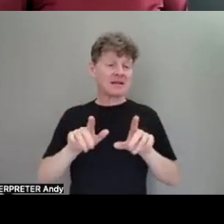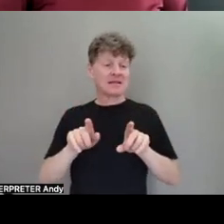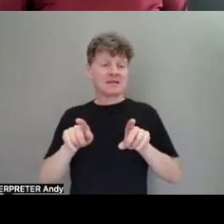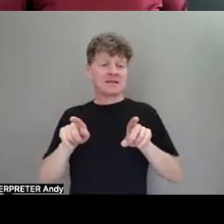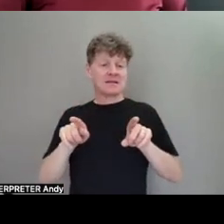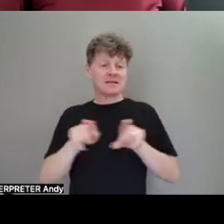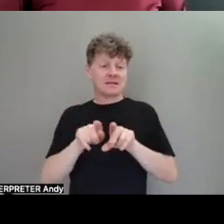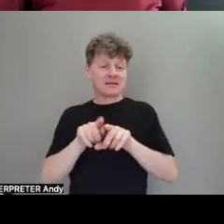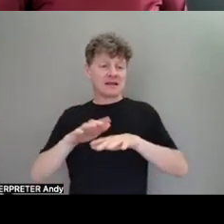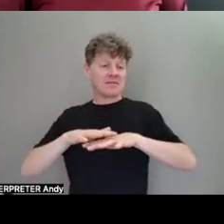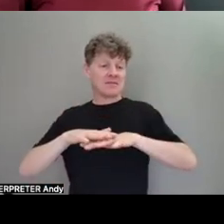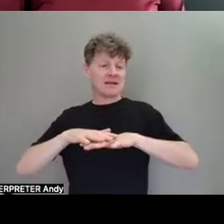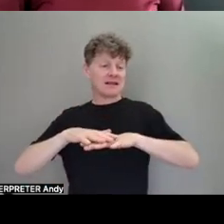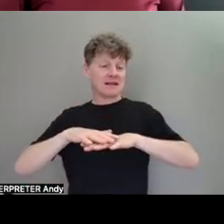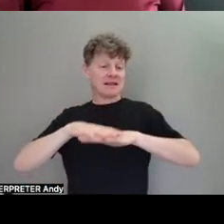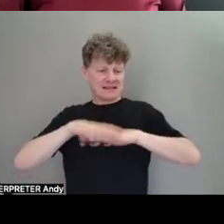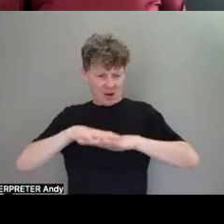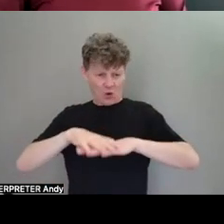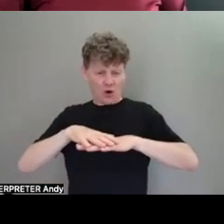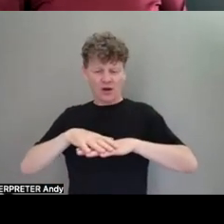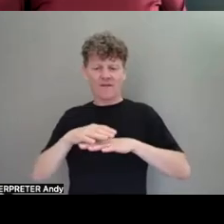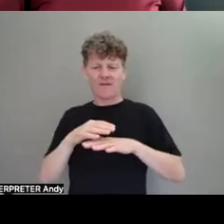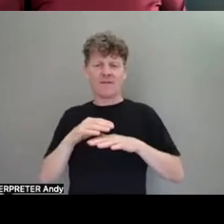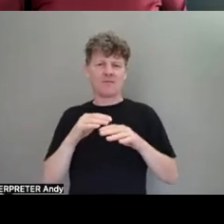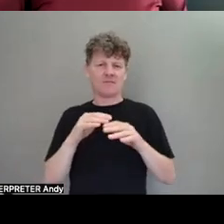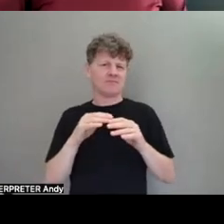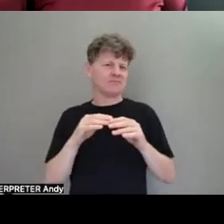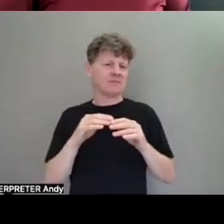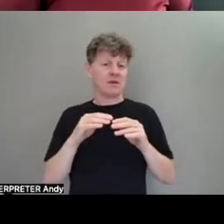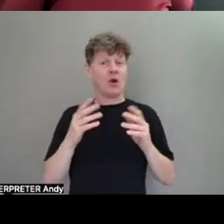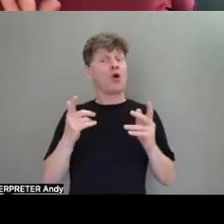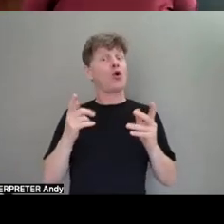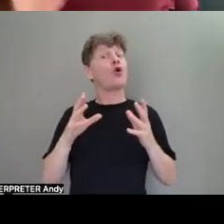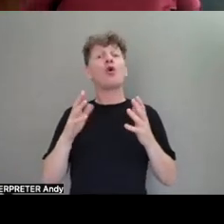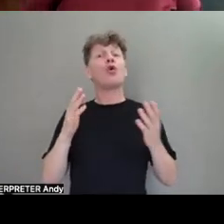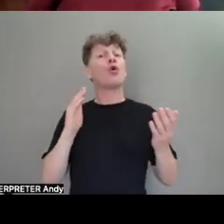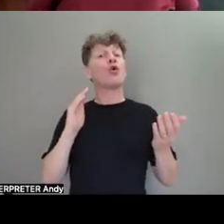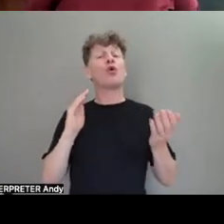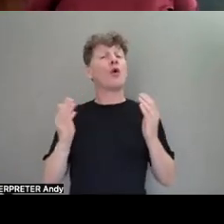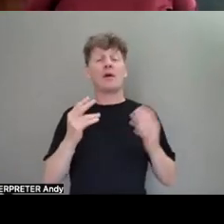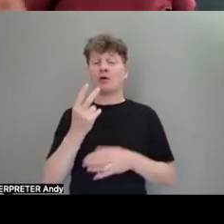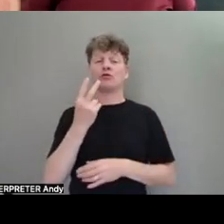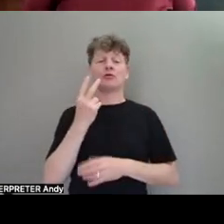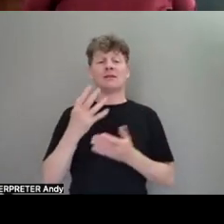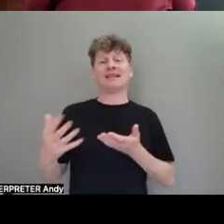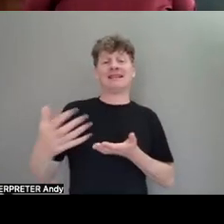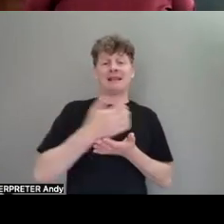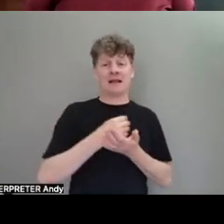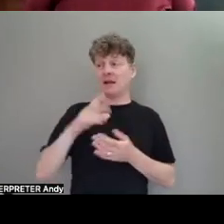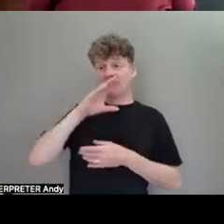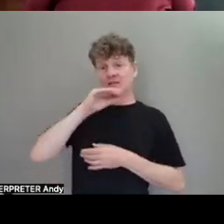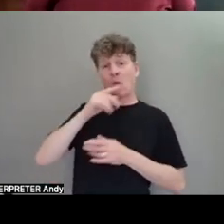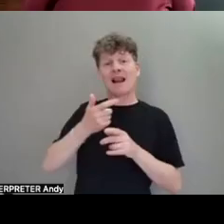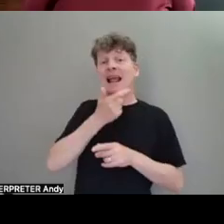properties for ASL. But then now we also compared these two data from spoken